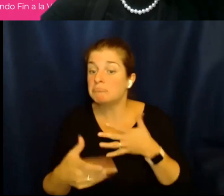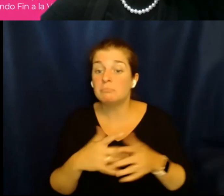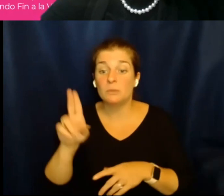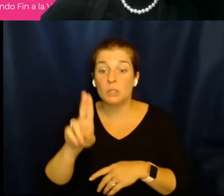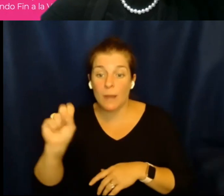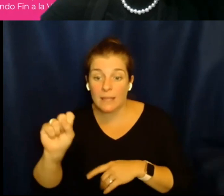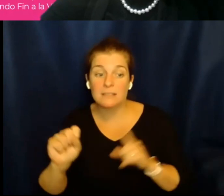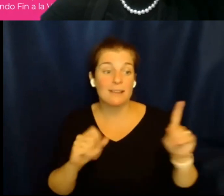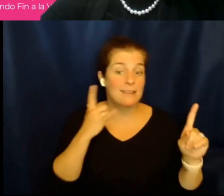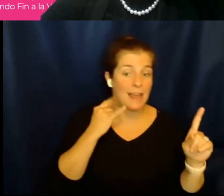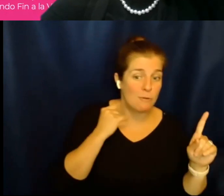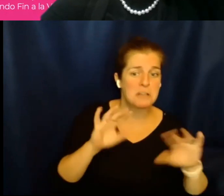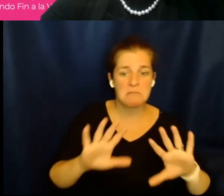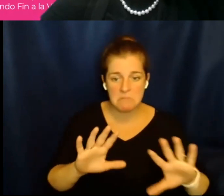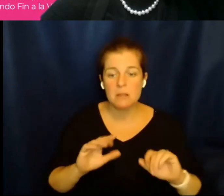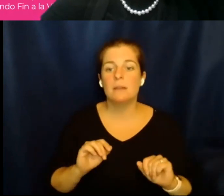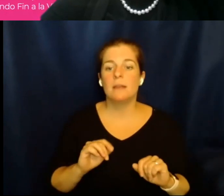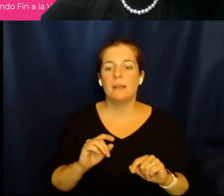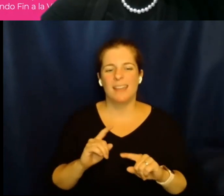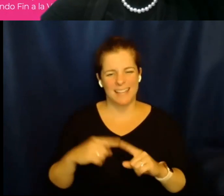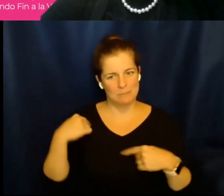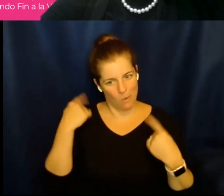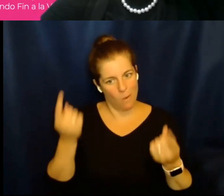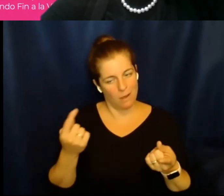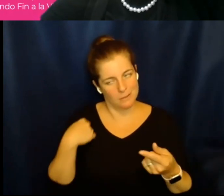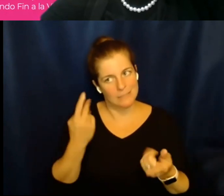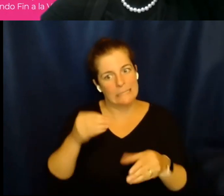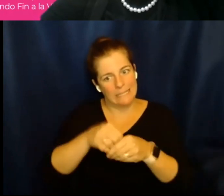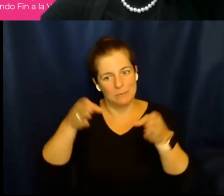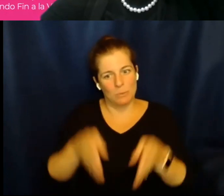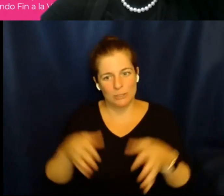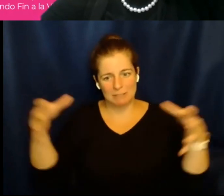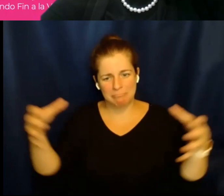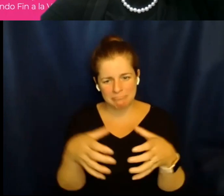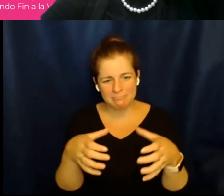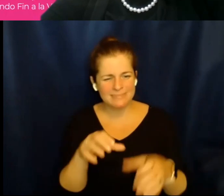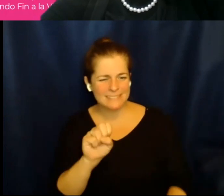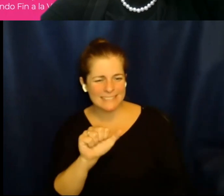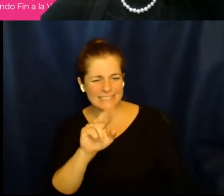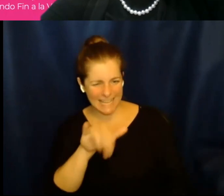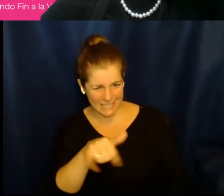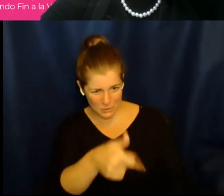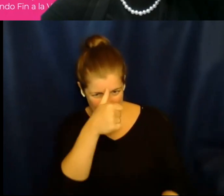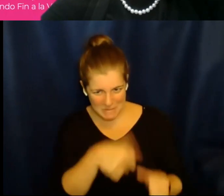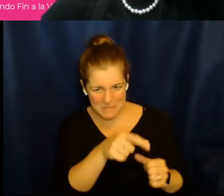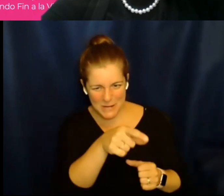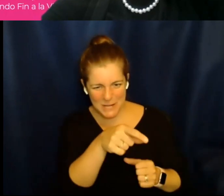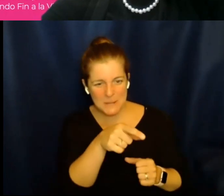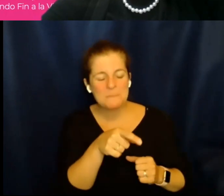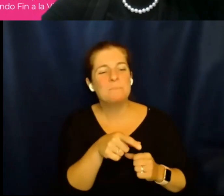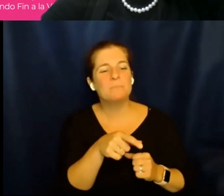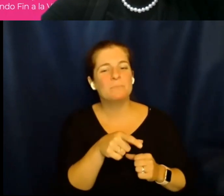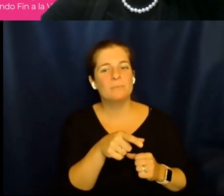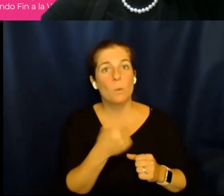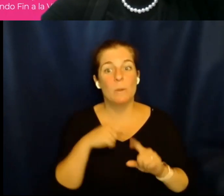It's been a while since we've been able to all get together in person, of course. Do you remember, Sandy? We used to go to